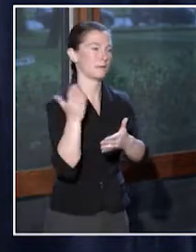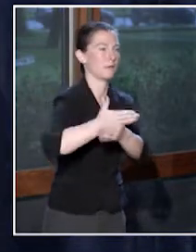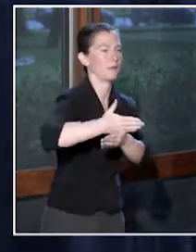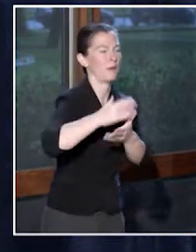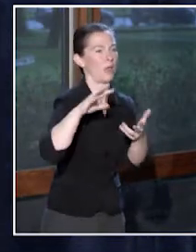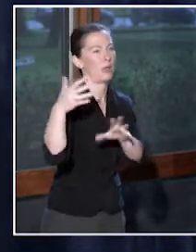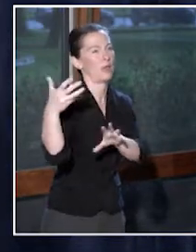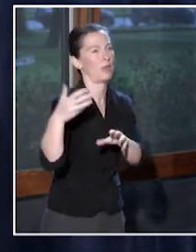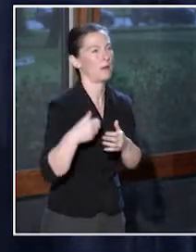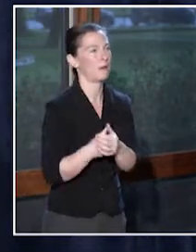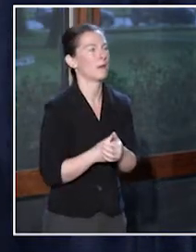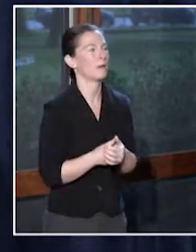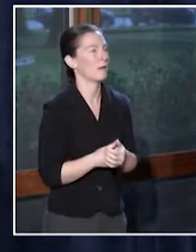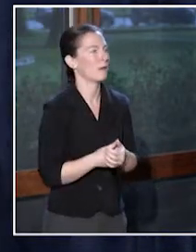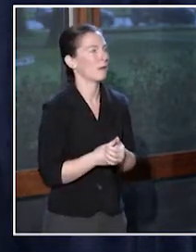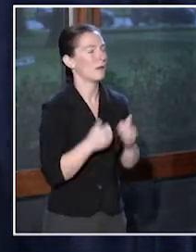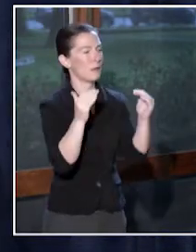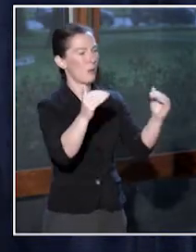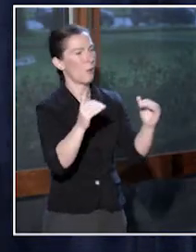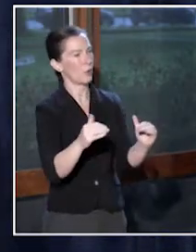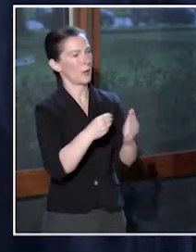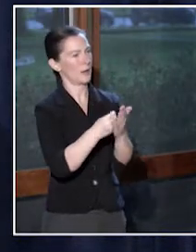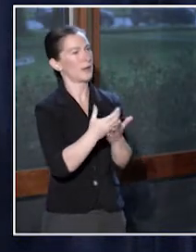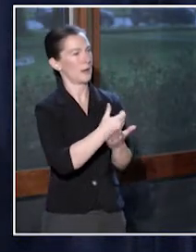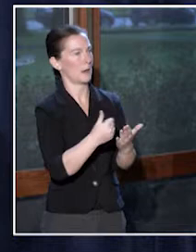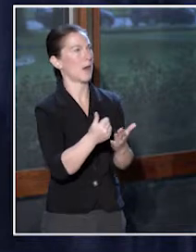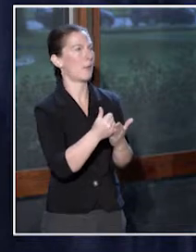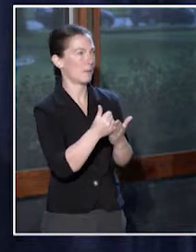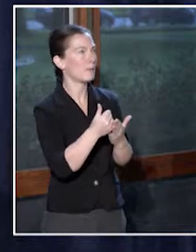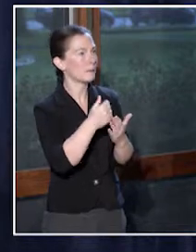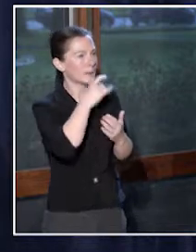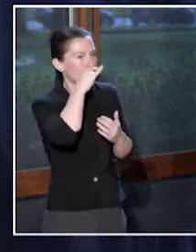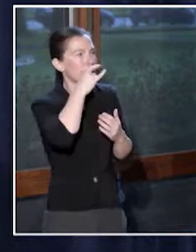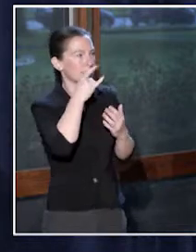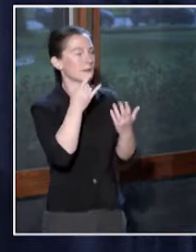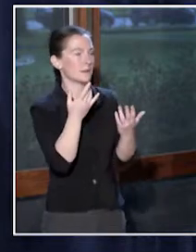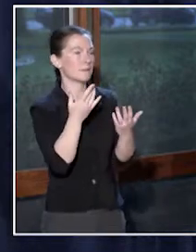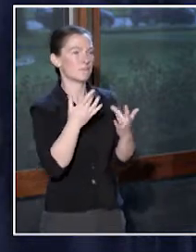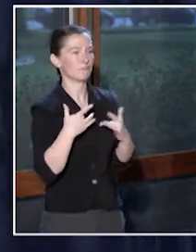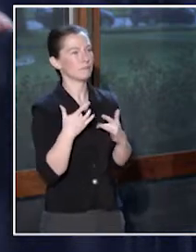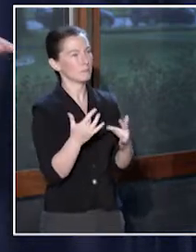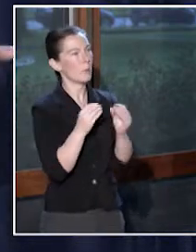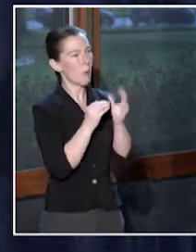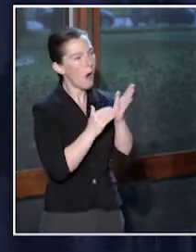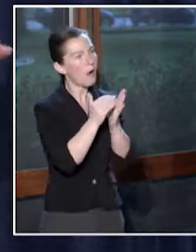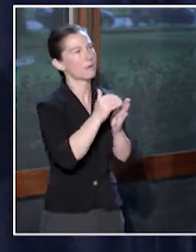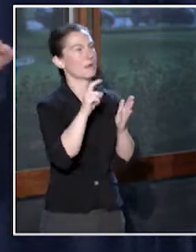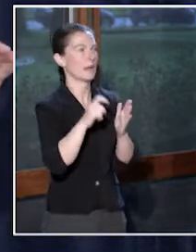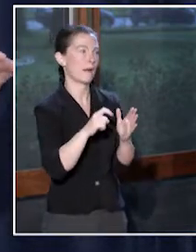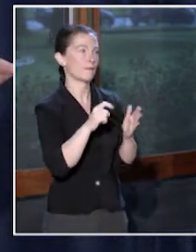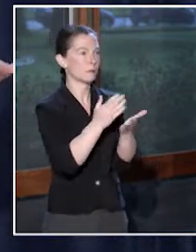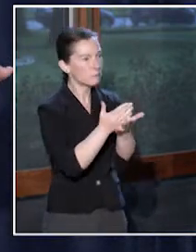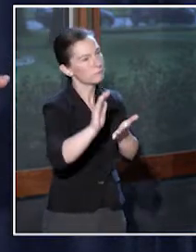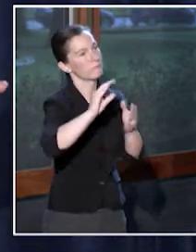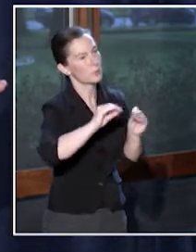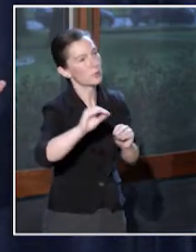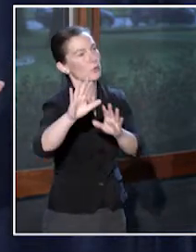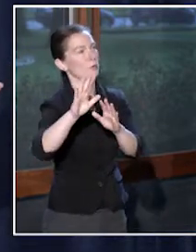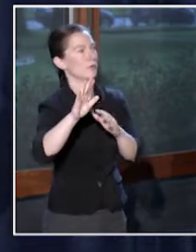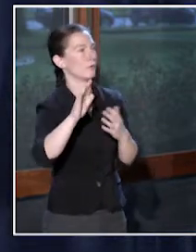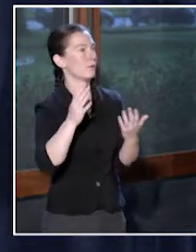subject to this displacement. Housing connects families to community